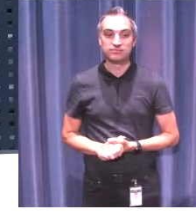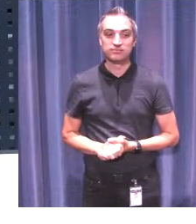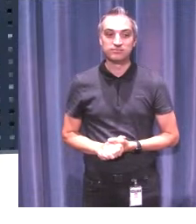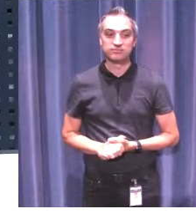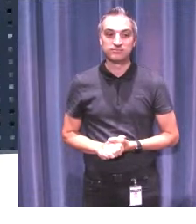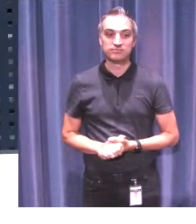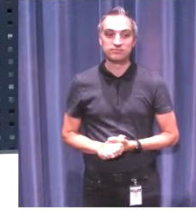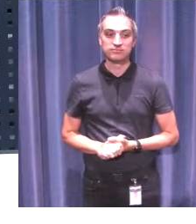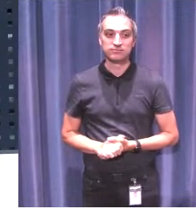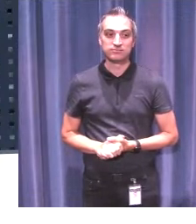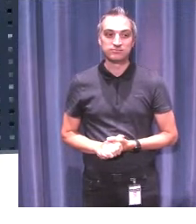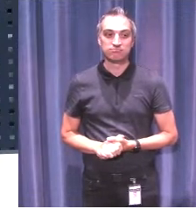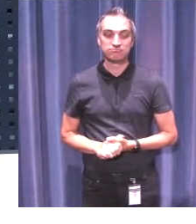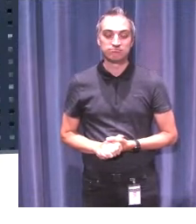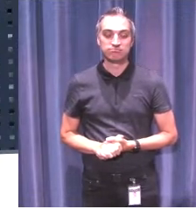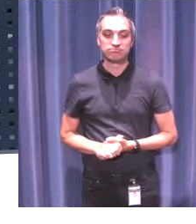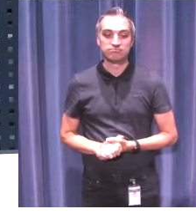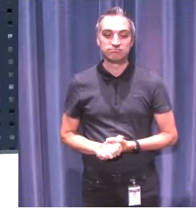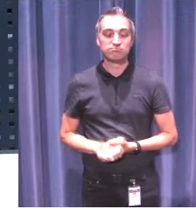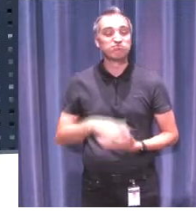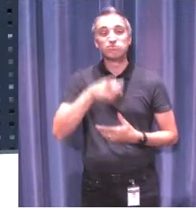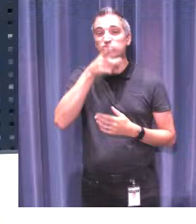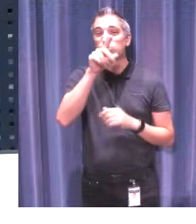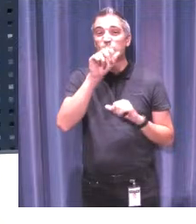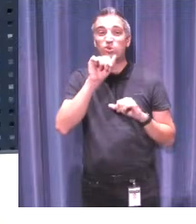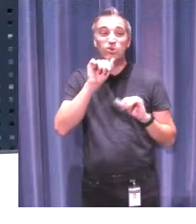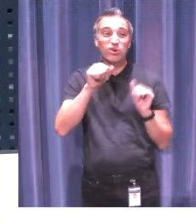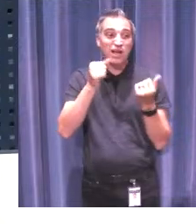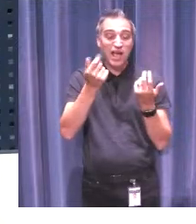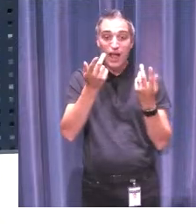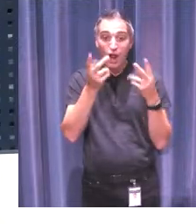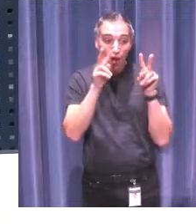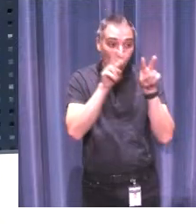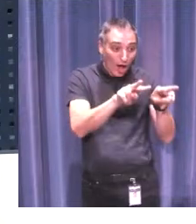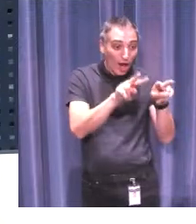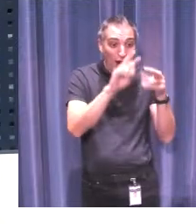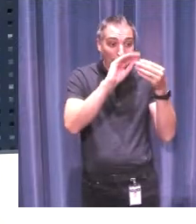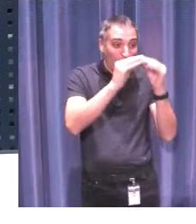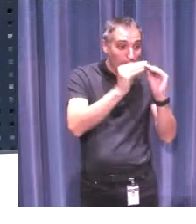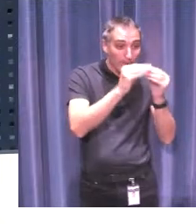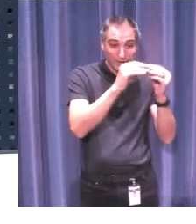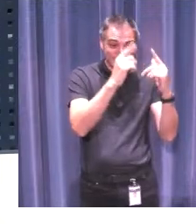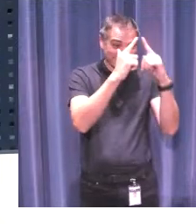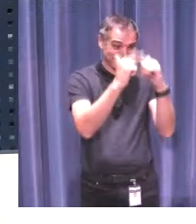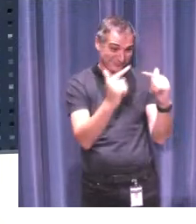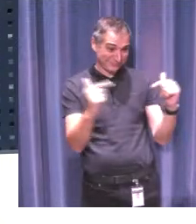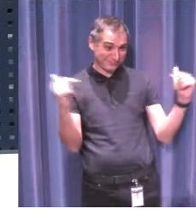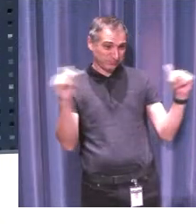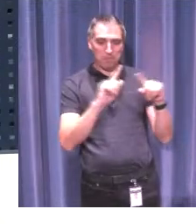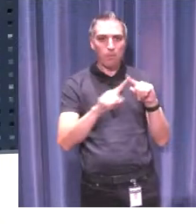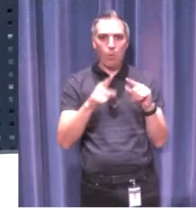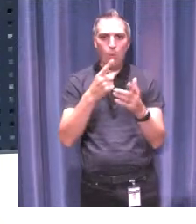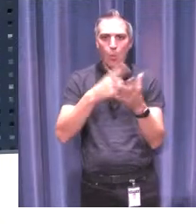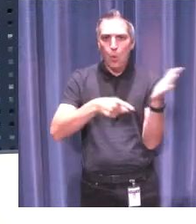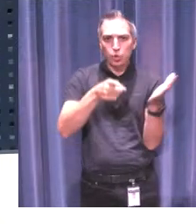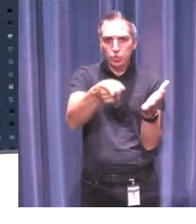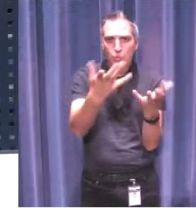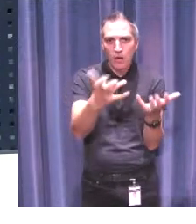look for and measure many things. What do you really want to be?